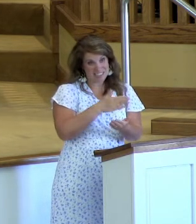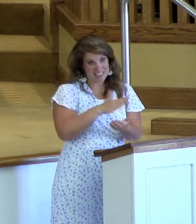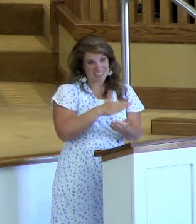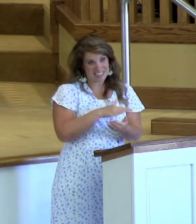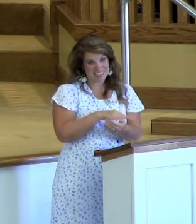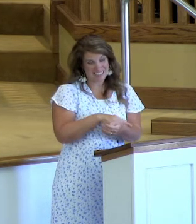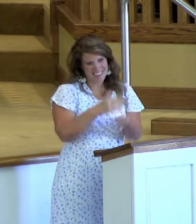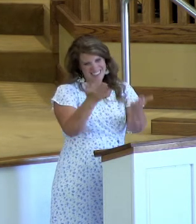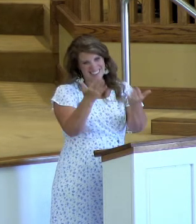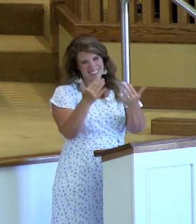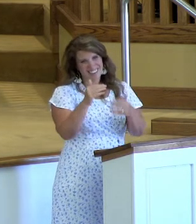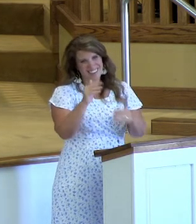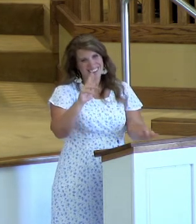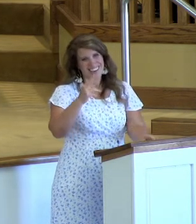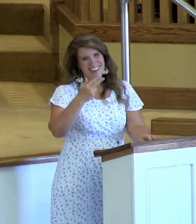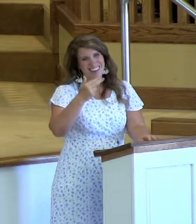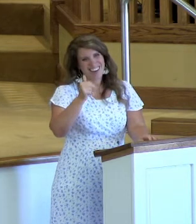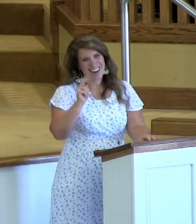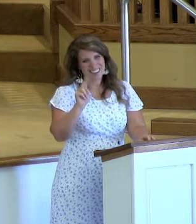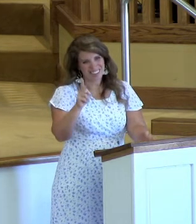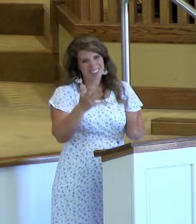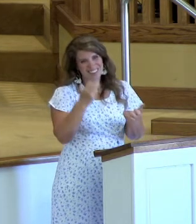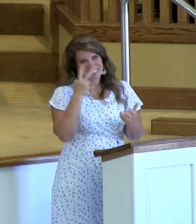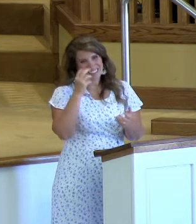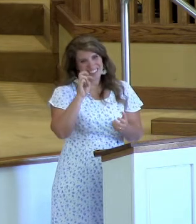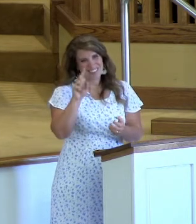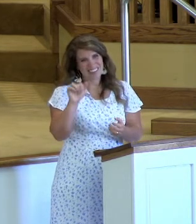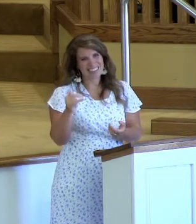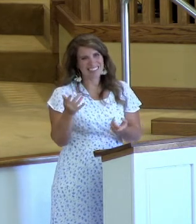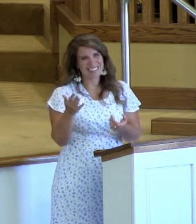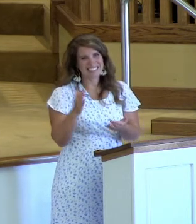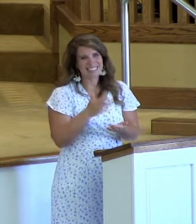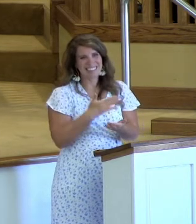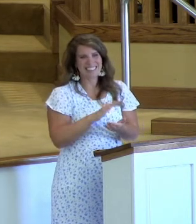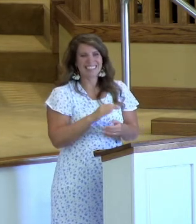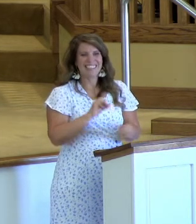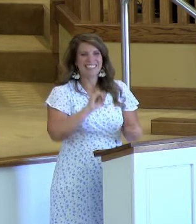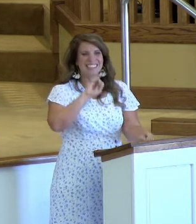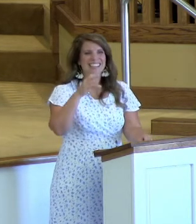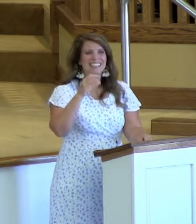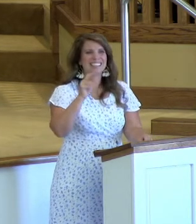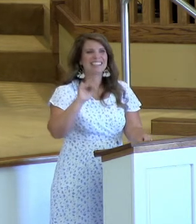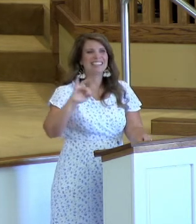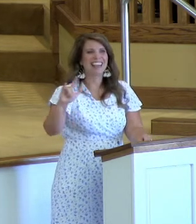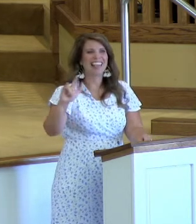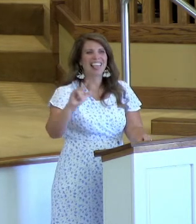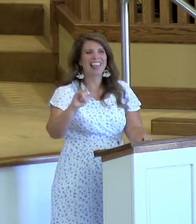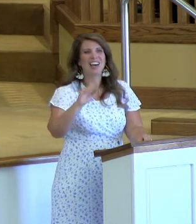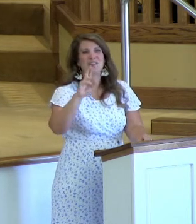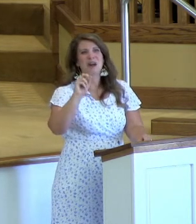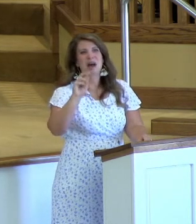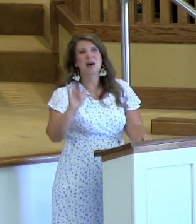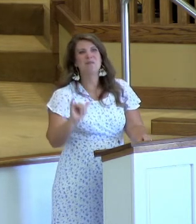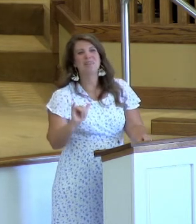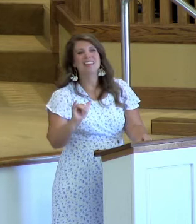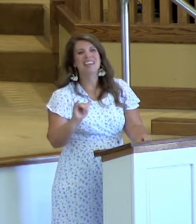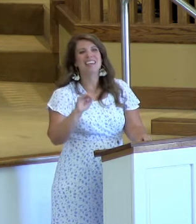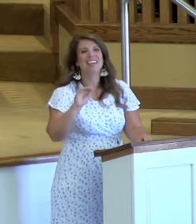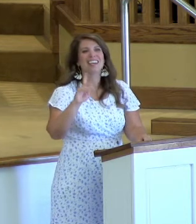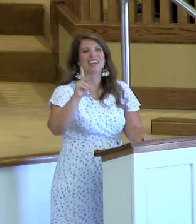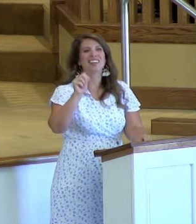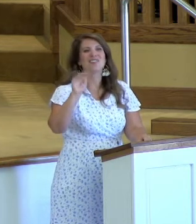let's go ahead and get the reunion. Hannah, you want to see Wesley get up here and sing, don't you? All right, let's get the reunion crowd. JC, Neil, come on up here. Robbie,